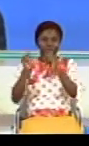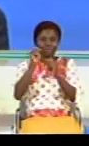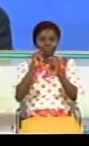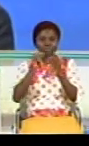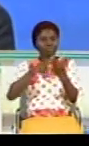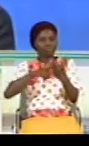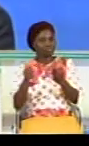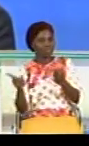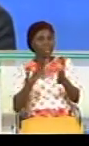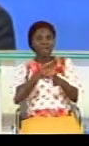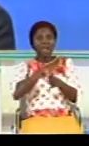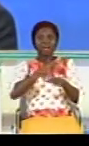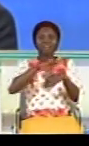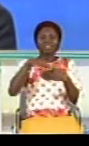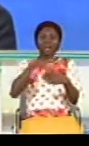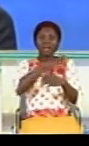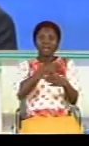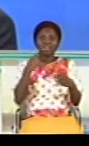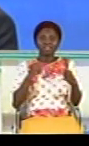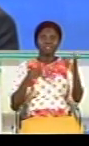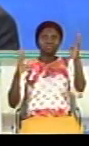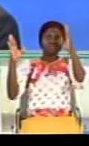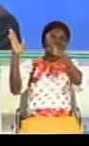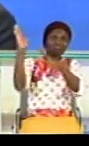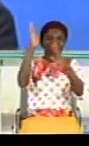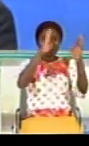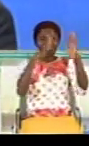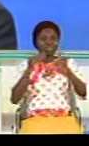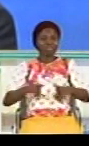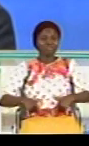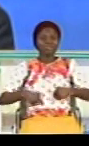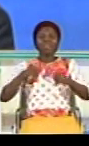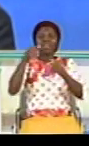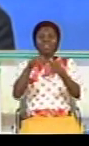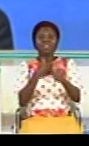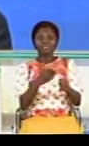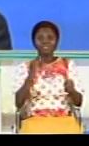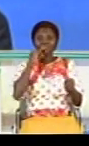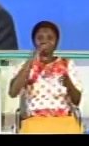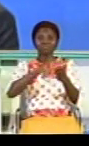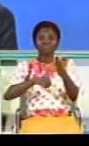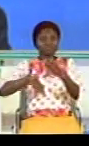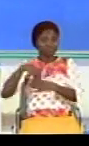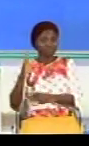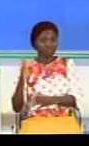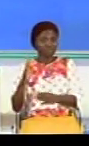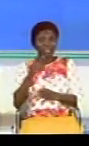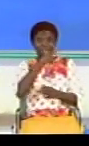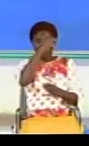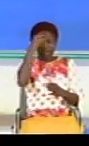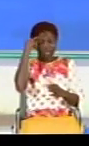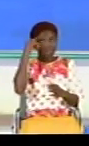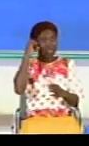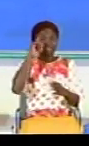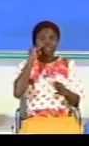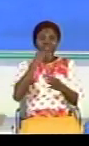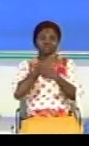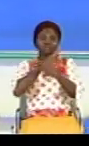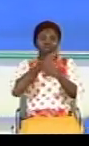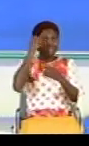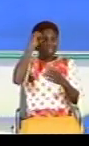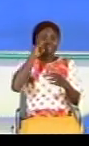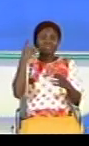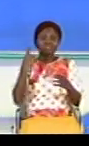life, the dreariness of life, everything is taken away. It causes the weary to rest. This is